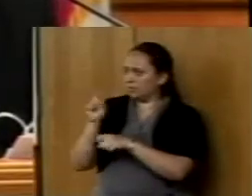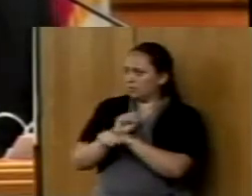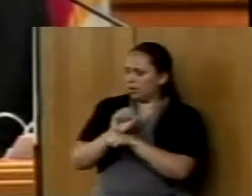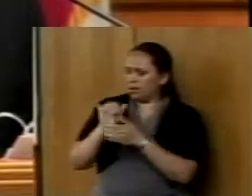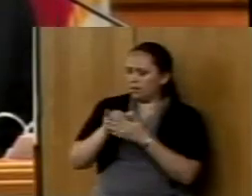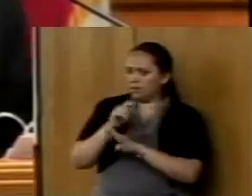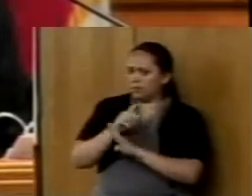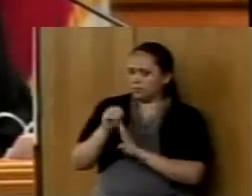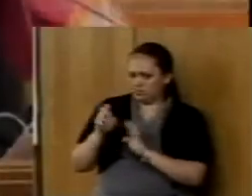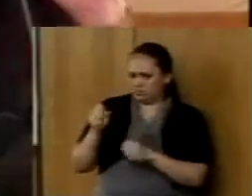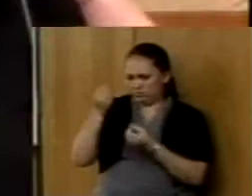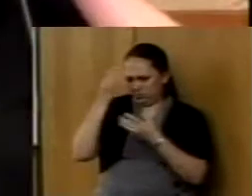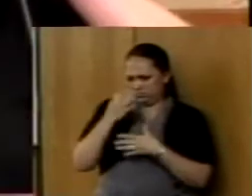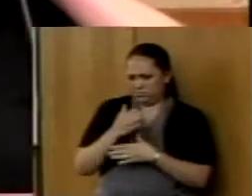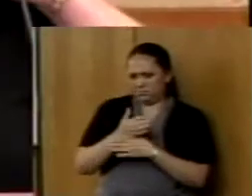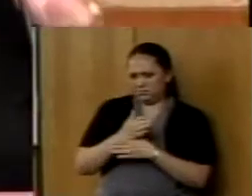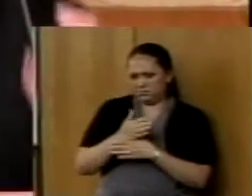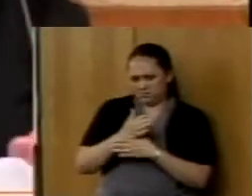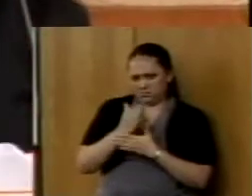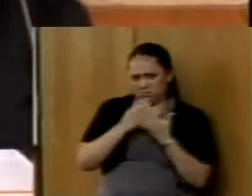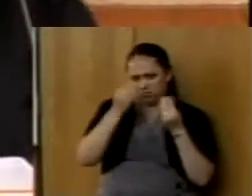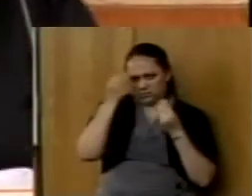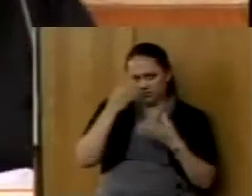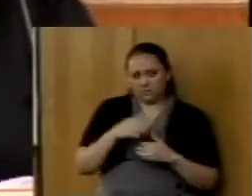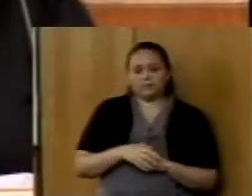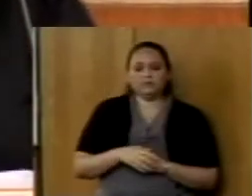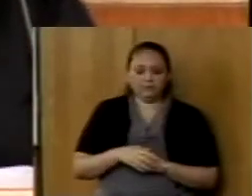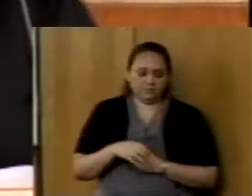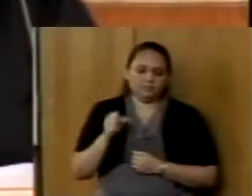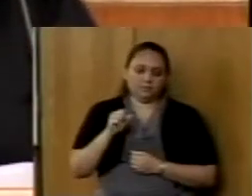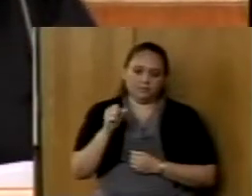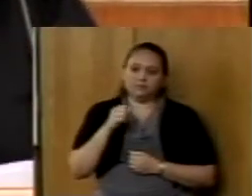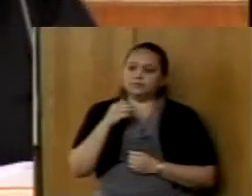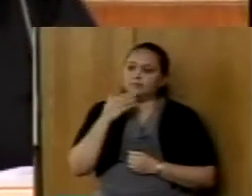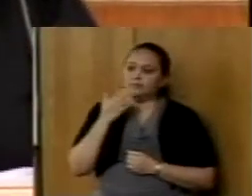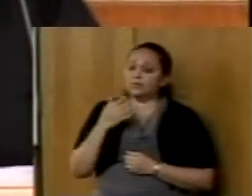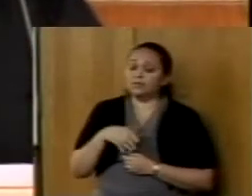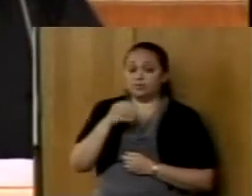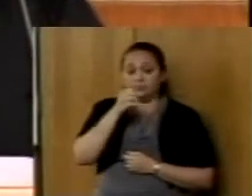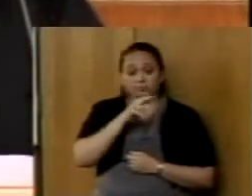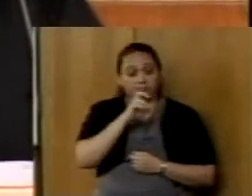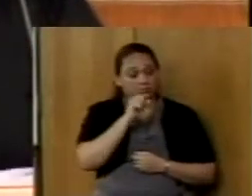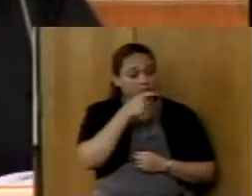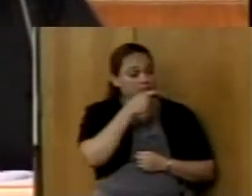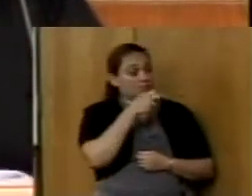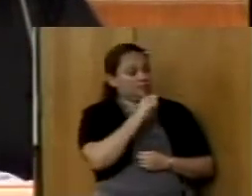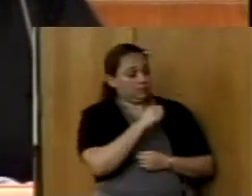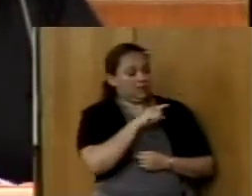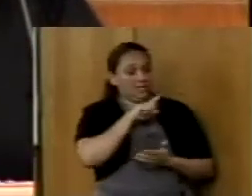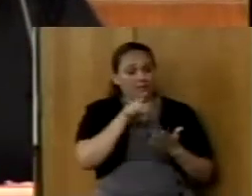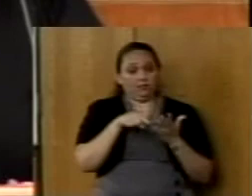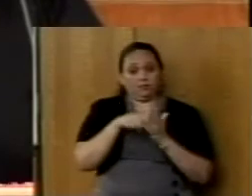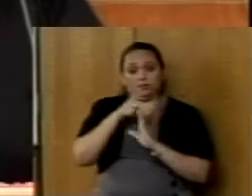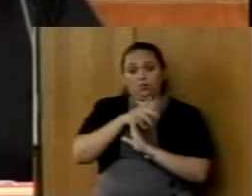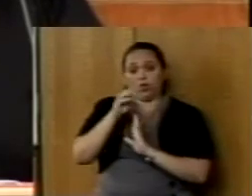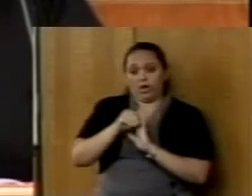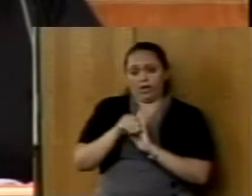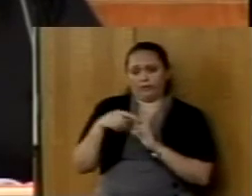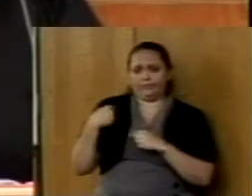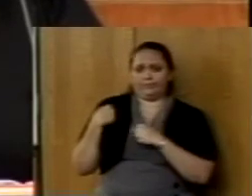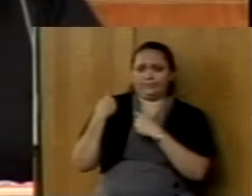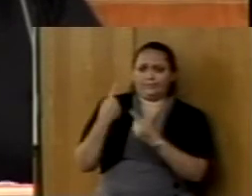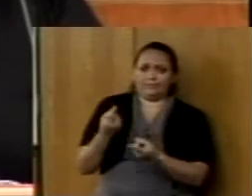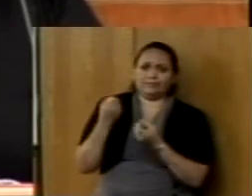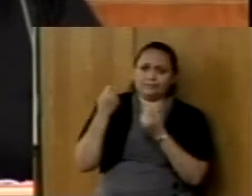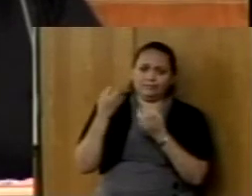the information. Thank you, Dr. Montoya, Dr. Escobedo, members of the board. Mrs. Peña, this program has been around for many,